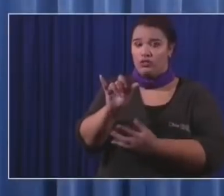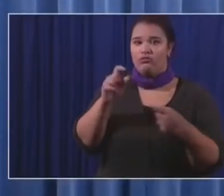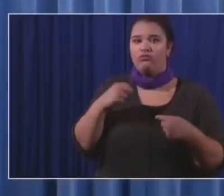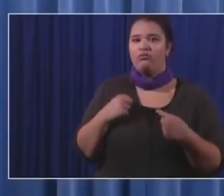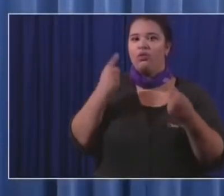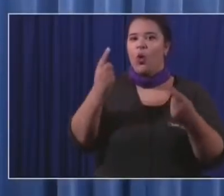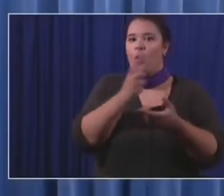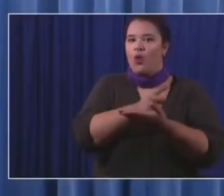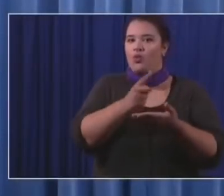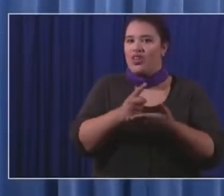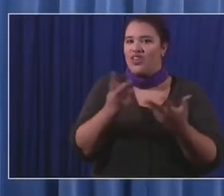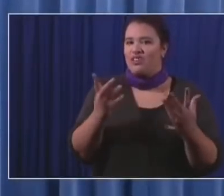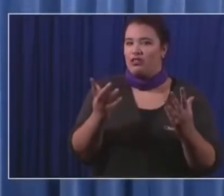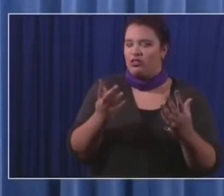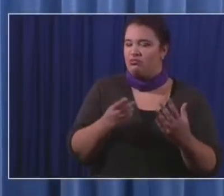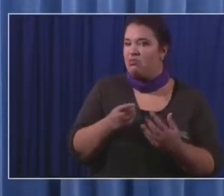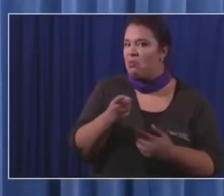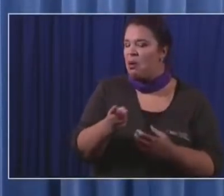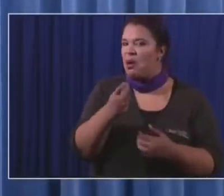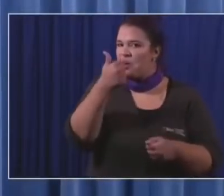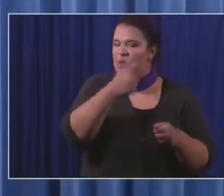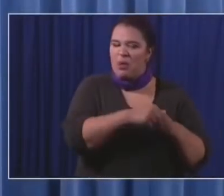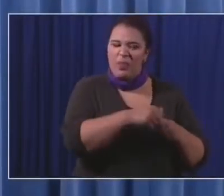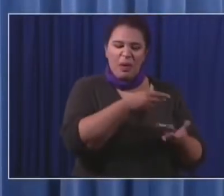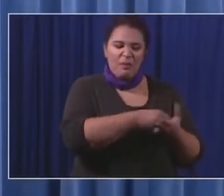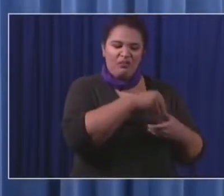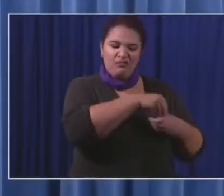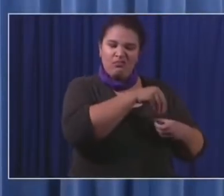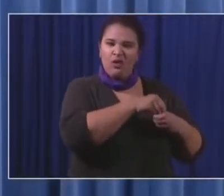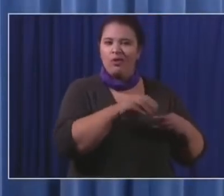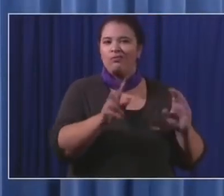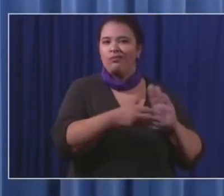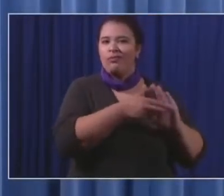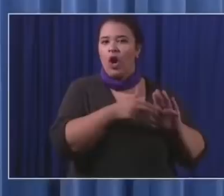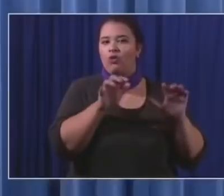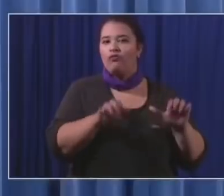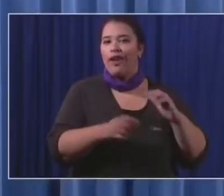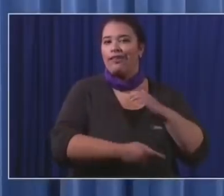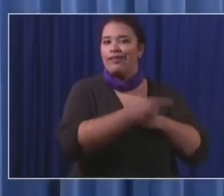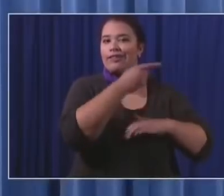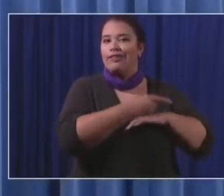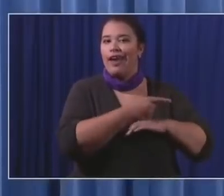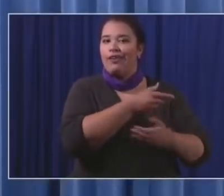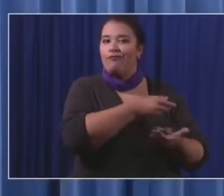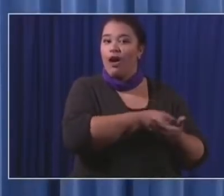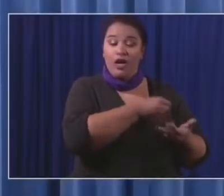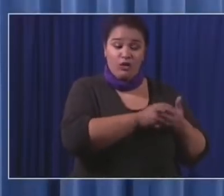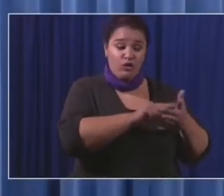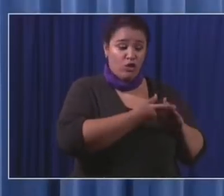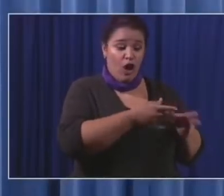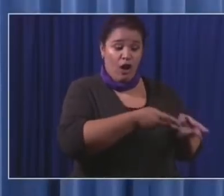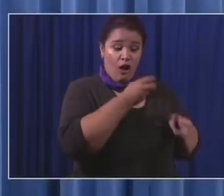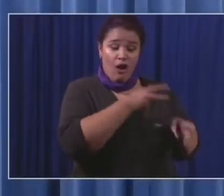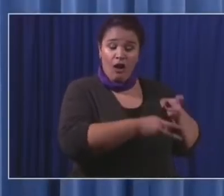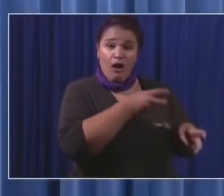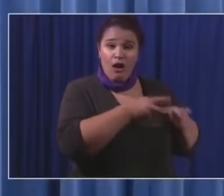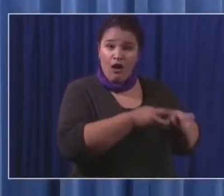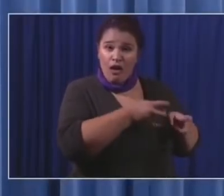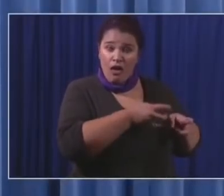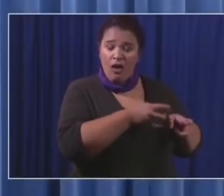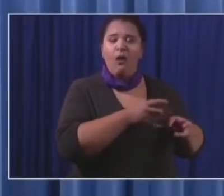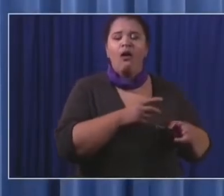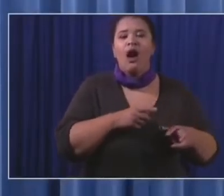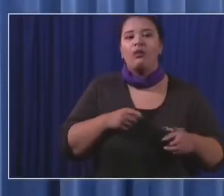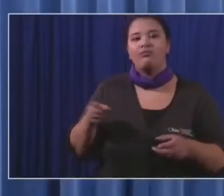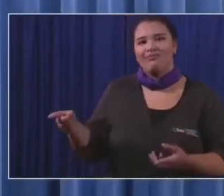Hello, Governor. Jim Province with the Toledo Blade. We're now a week into the new fiscal year. Do you plan to turn to the rainy day fund now to